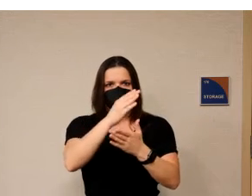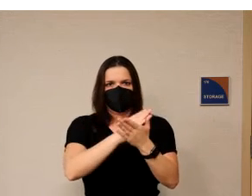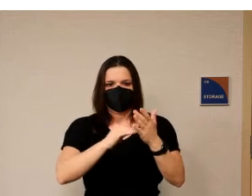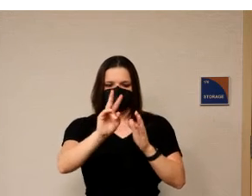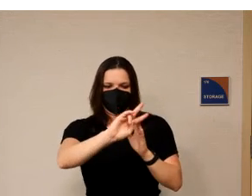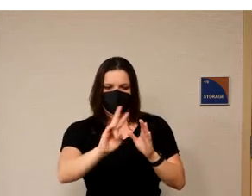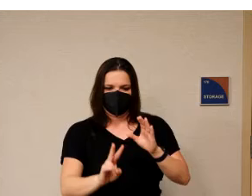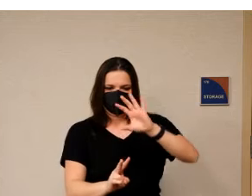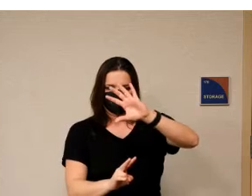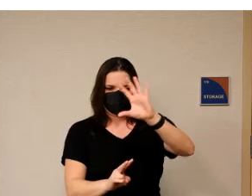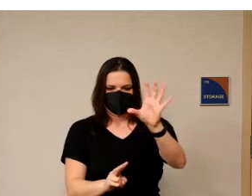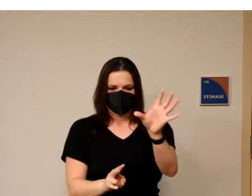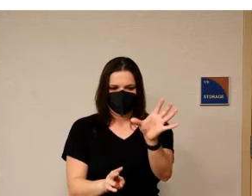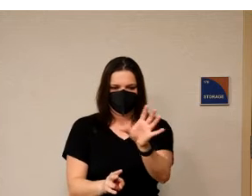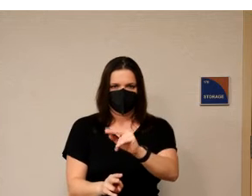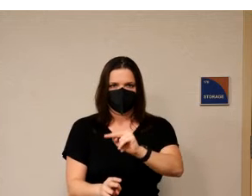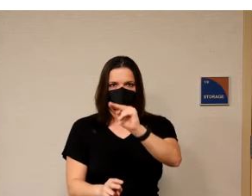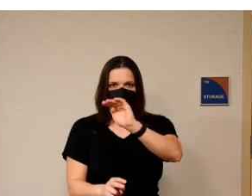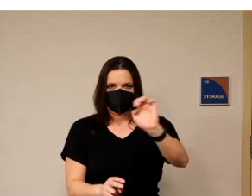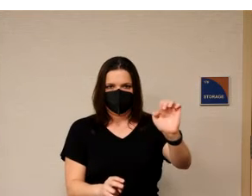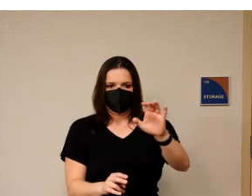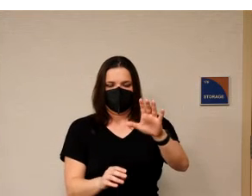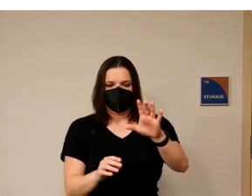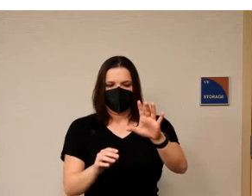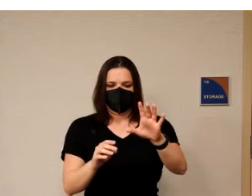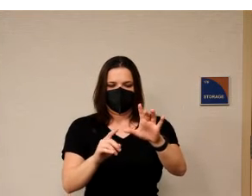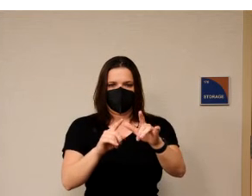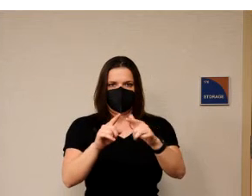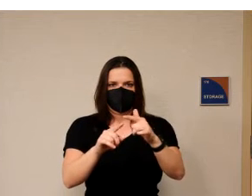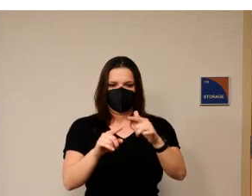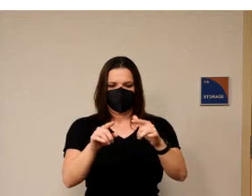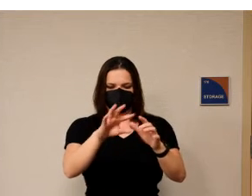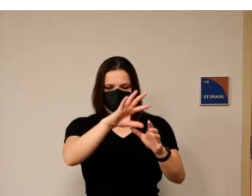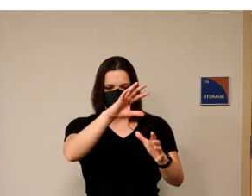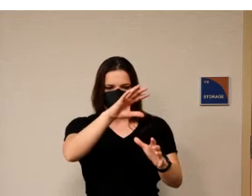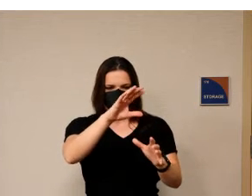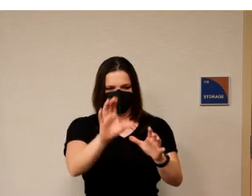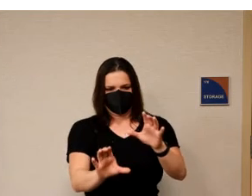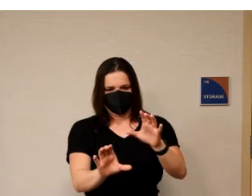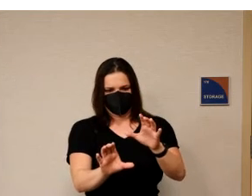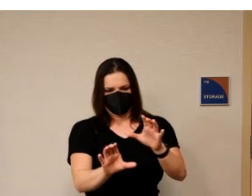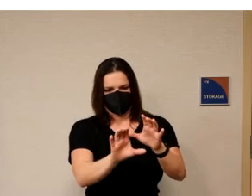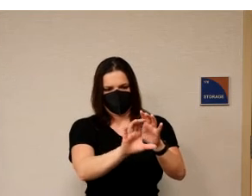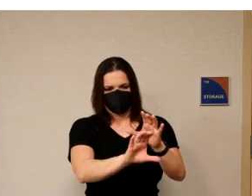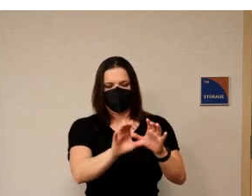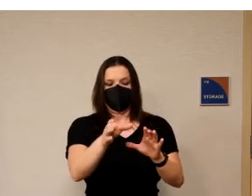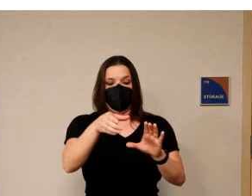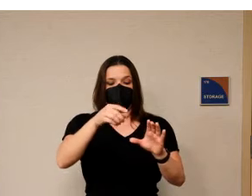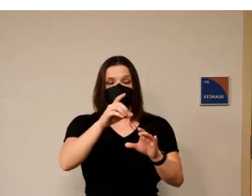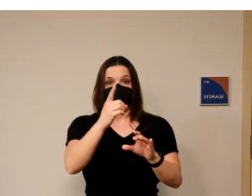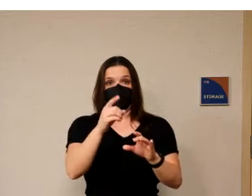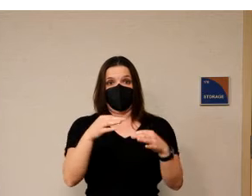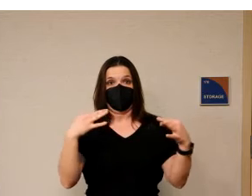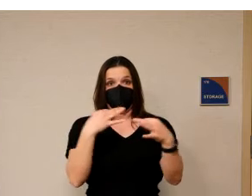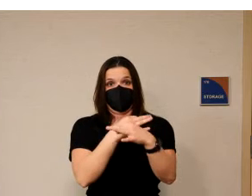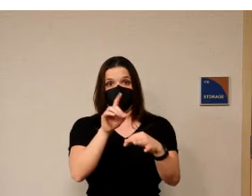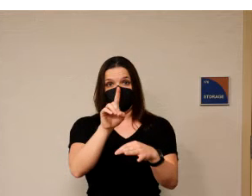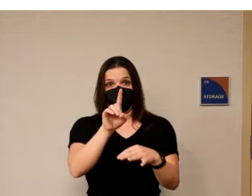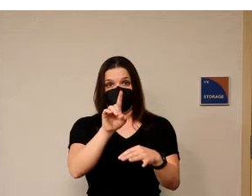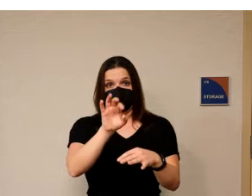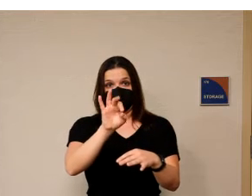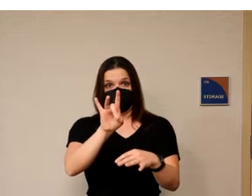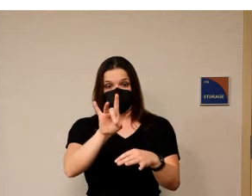of Visalia's northeastern version, and this one does cross the 198 to take in a little chunk